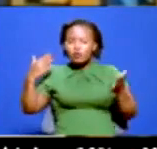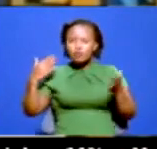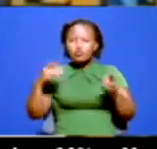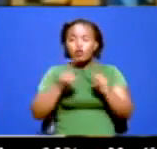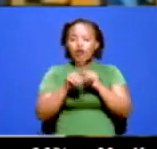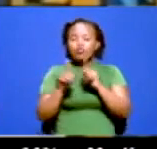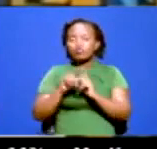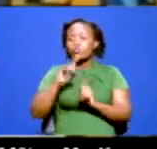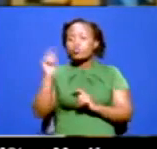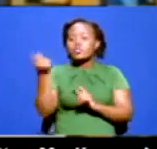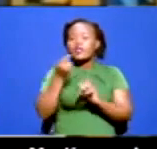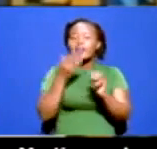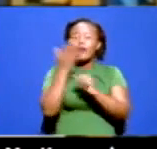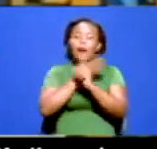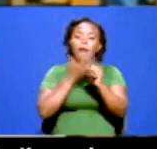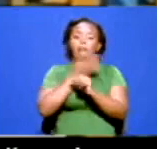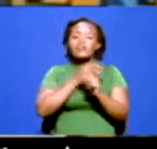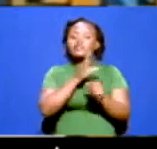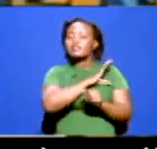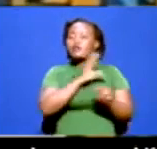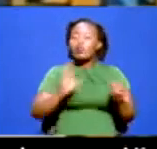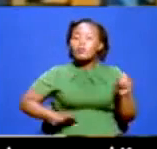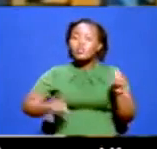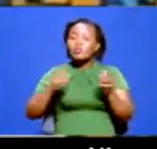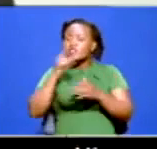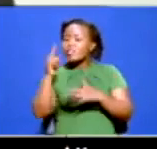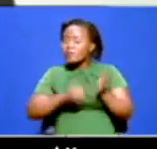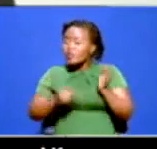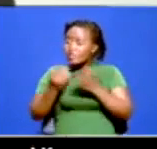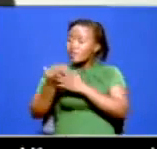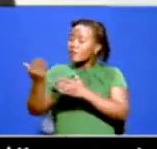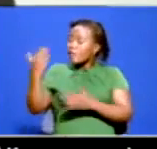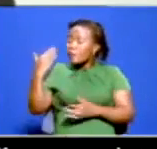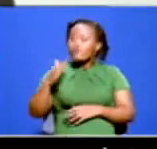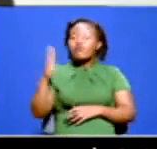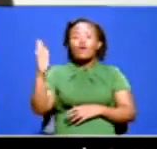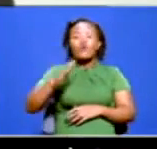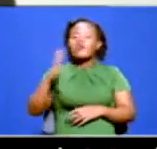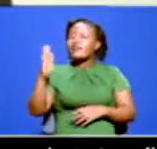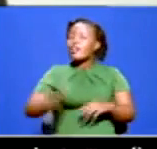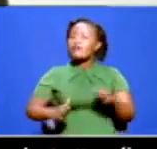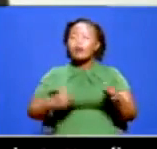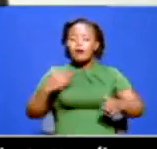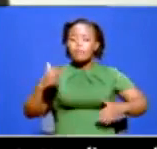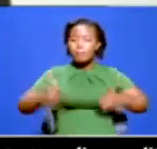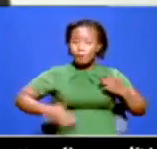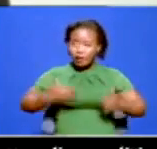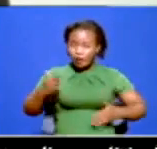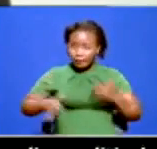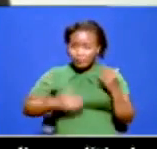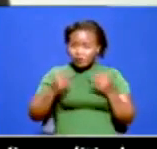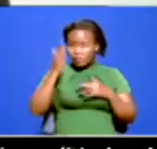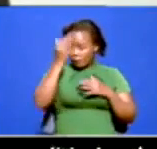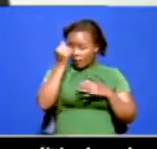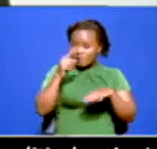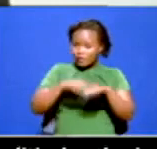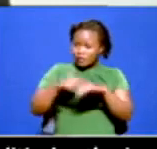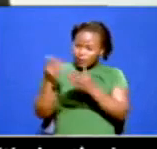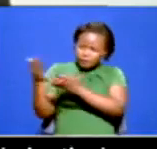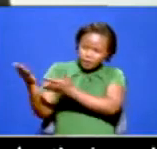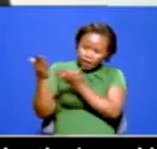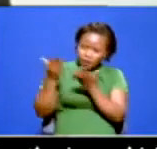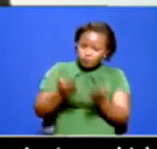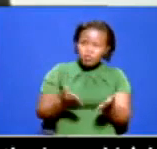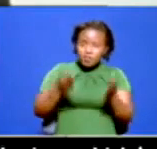Meat Commission, they will tell you they've never been happy. Because on bringing their cattle at the